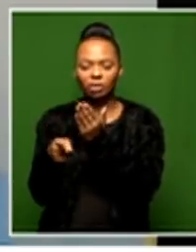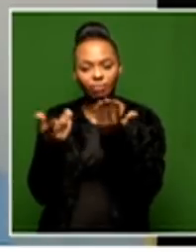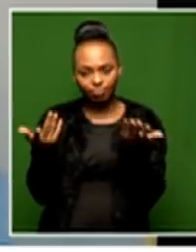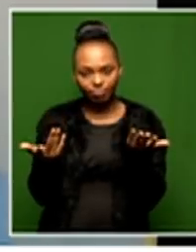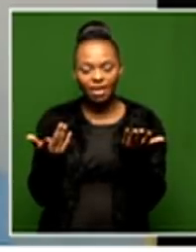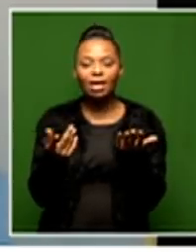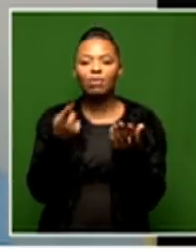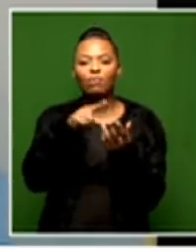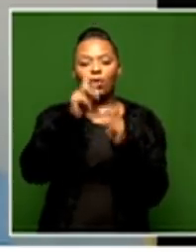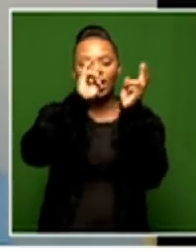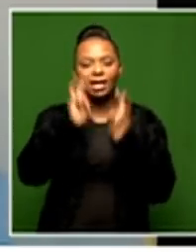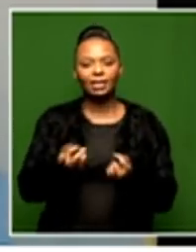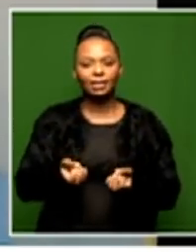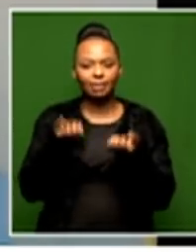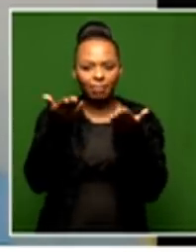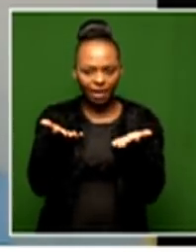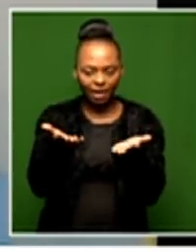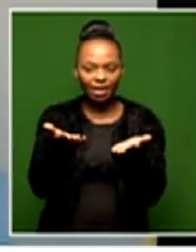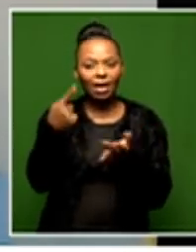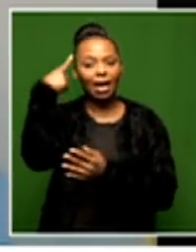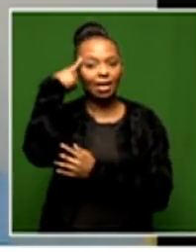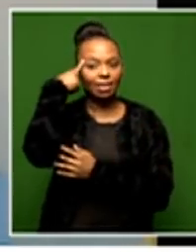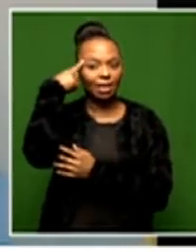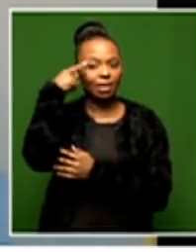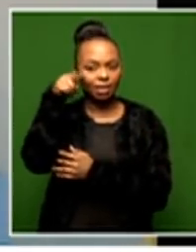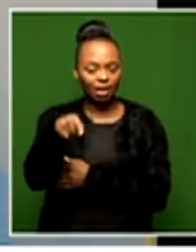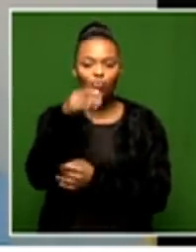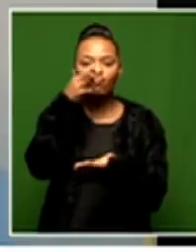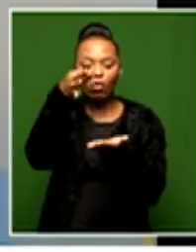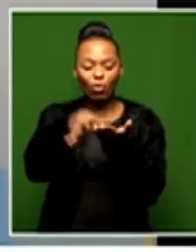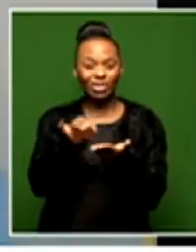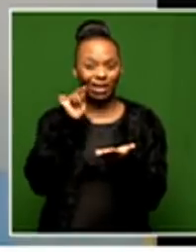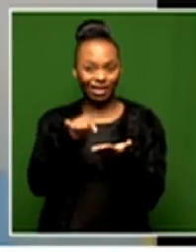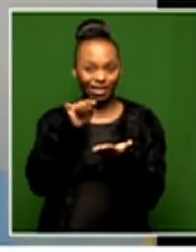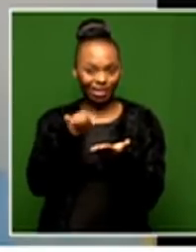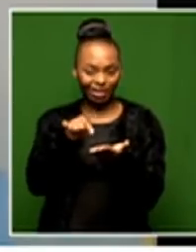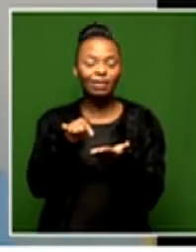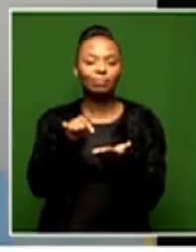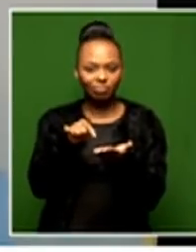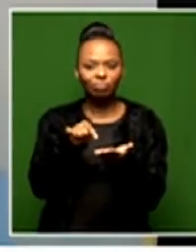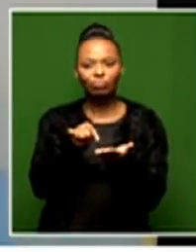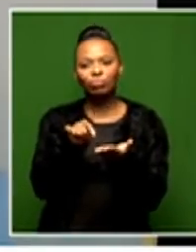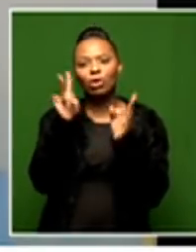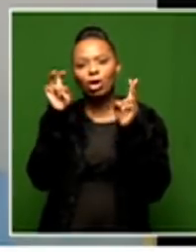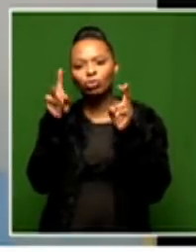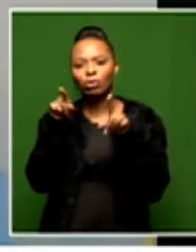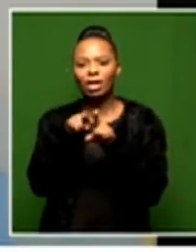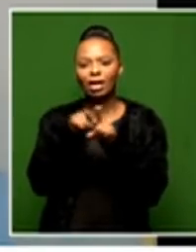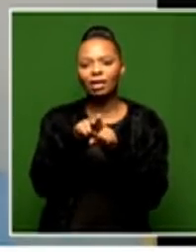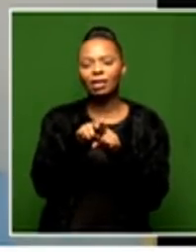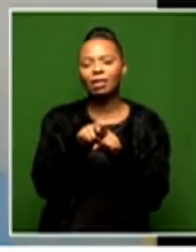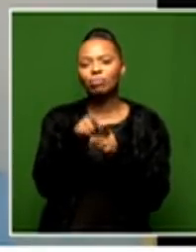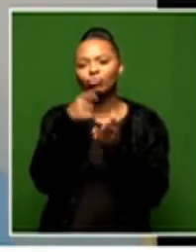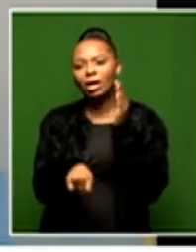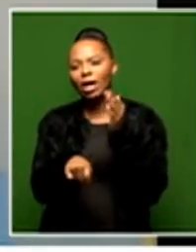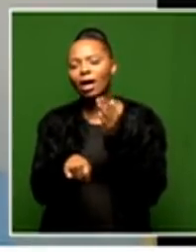energy supply. And in that regard, I think the entire proposal other issues like time of use and other